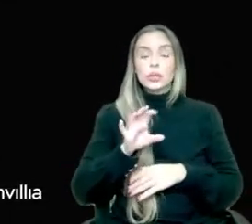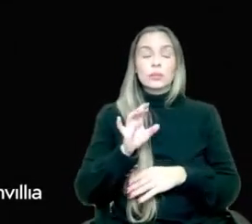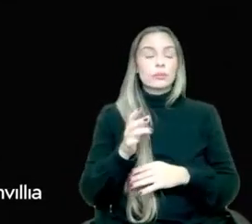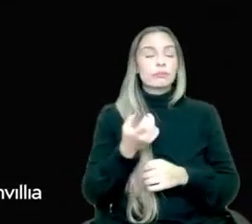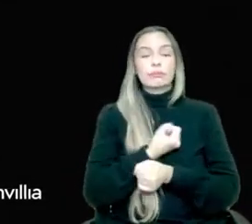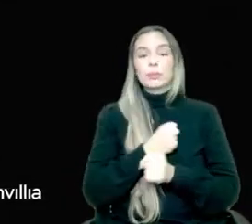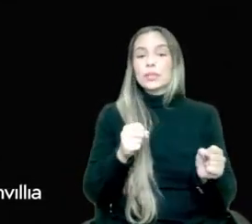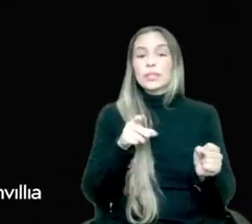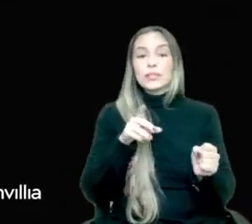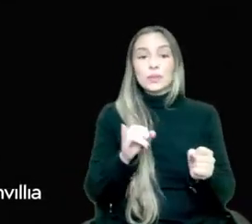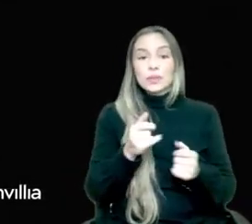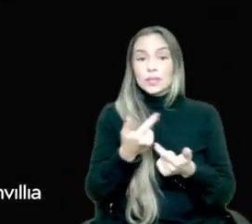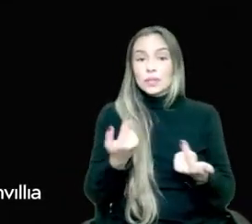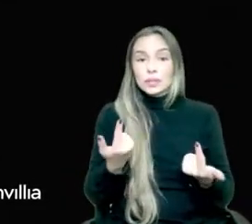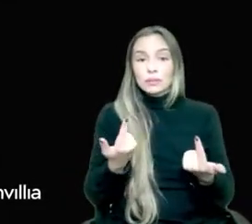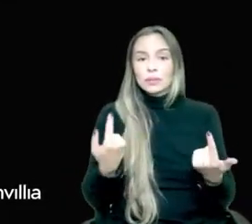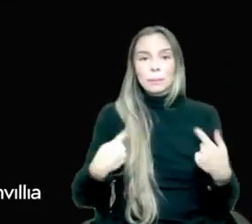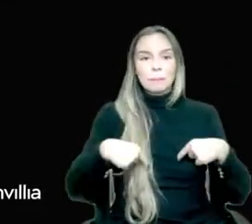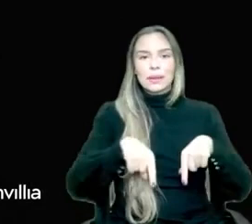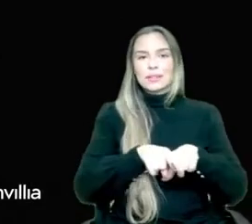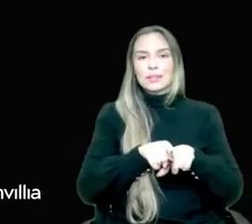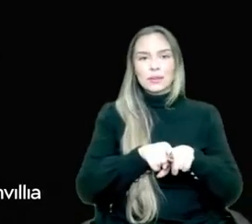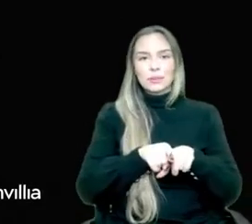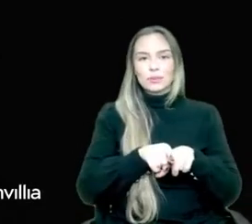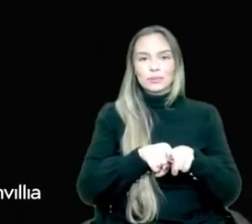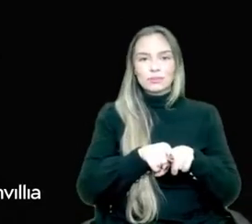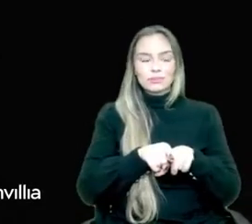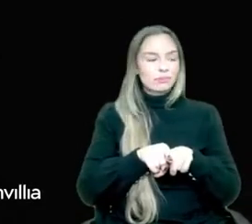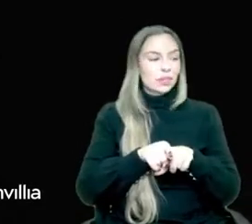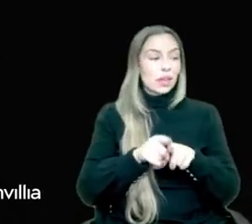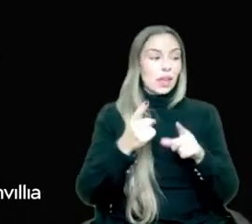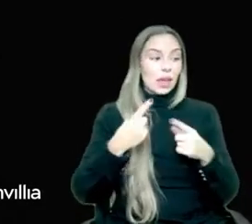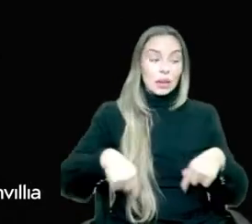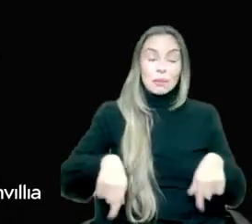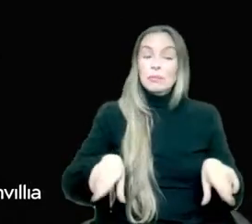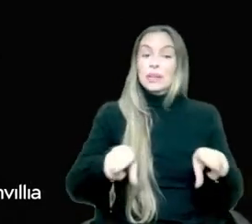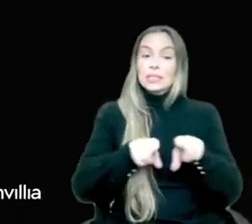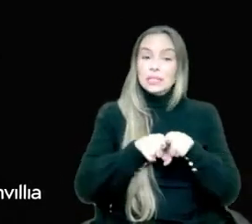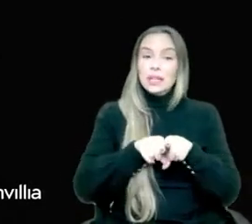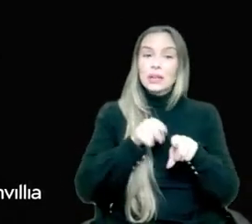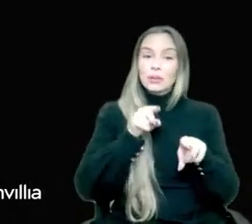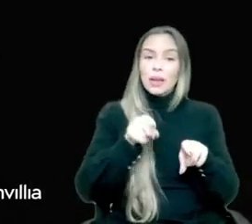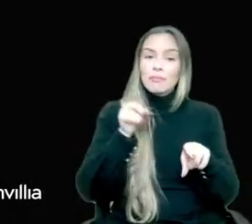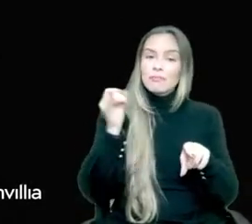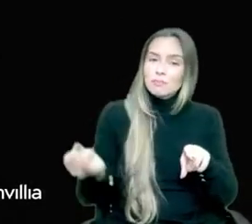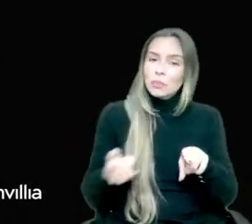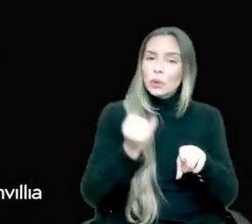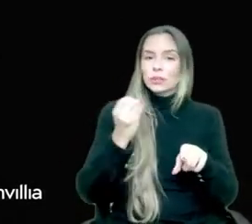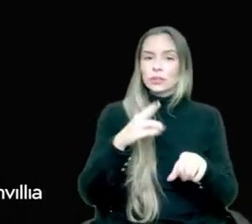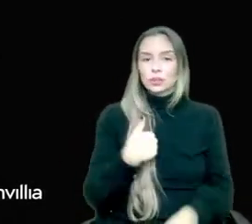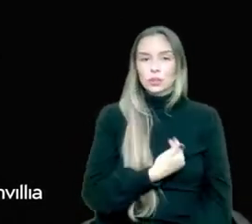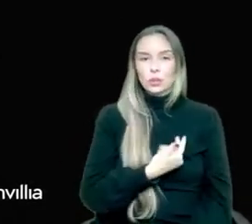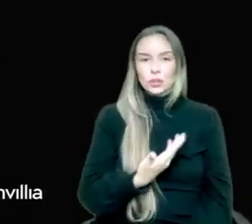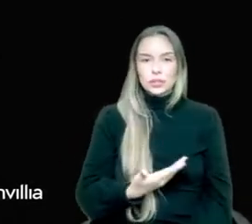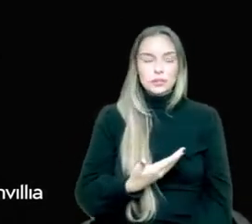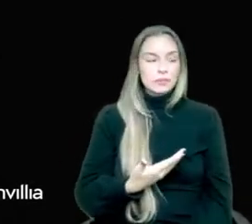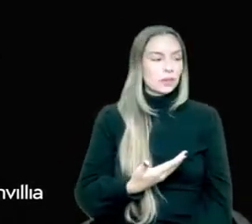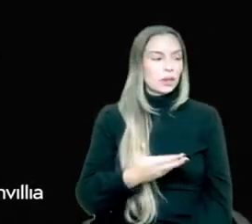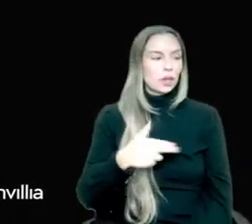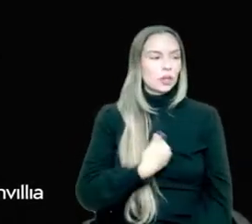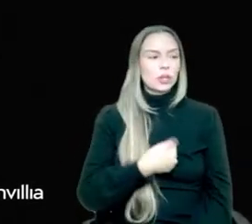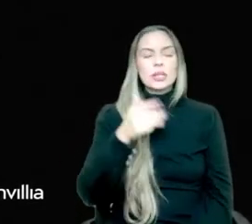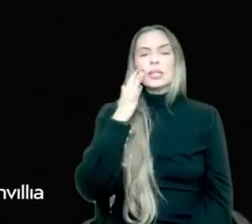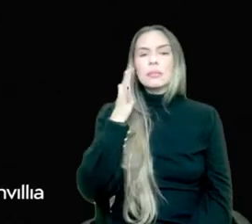partners. And partners are really important to us. We think of our integration